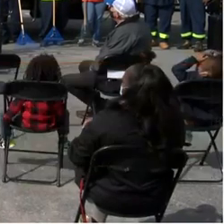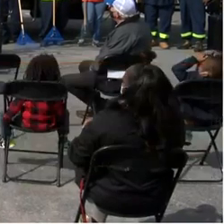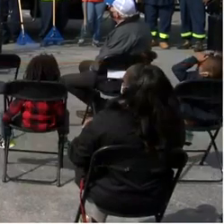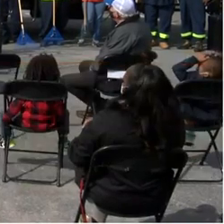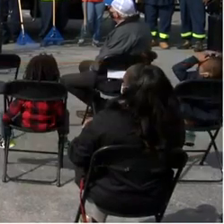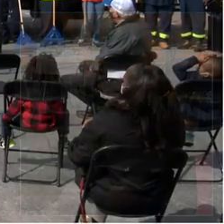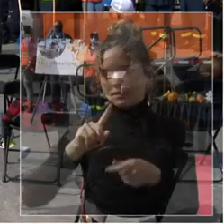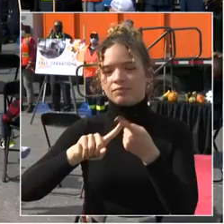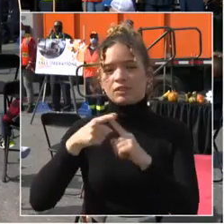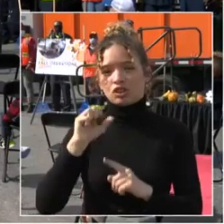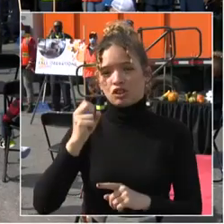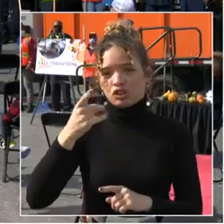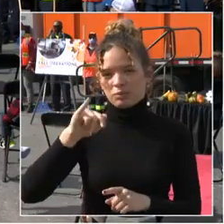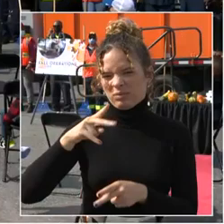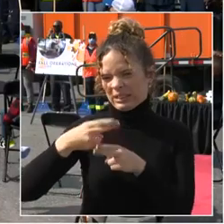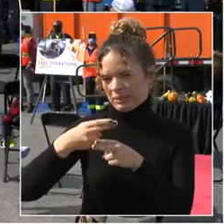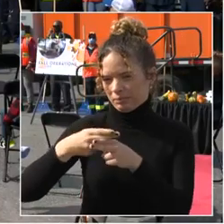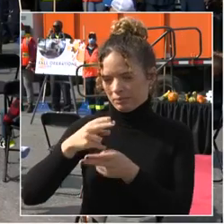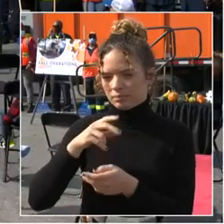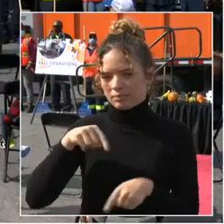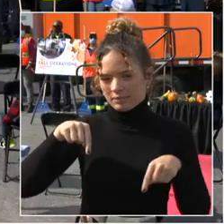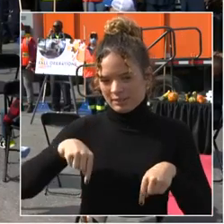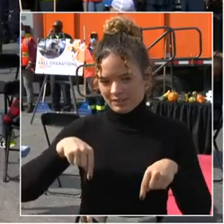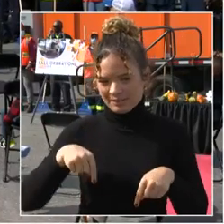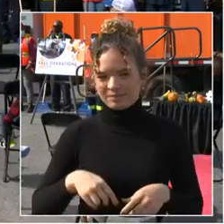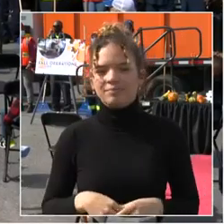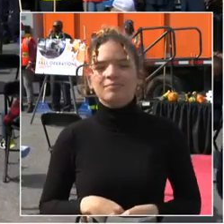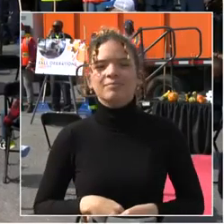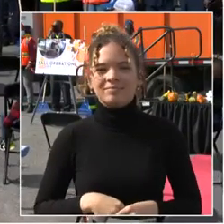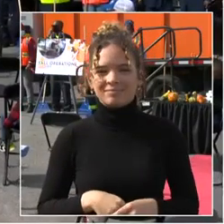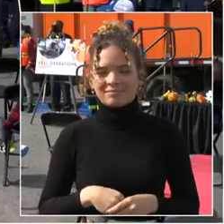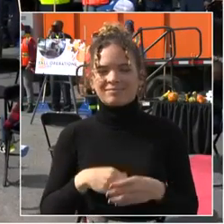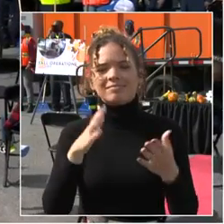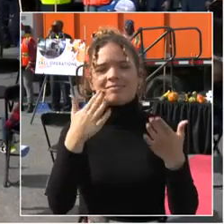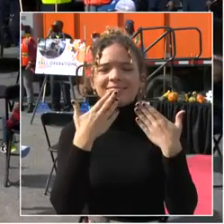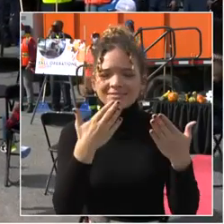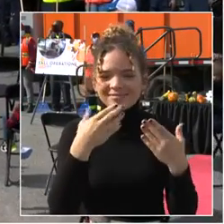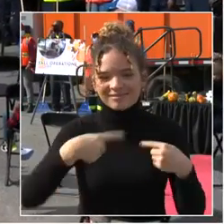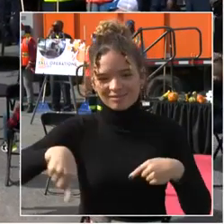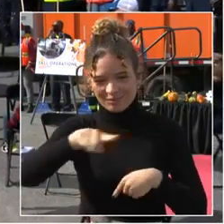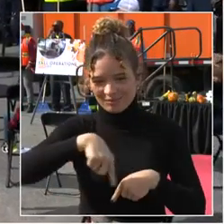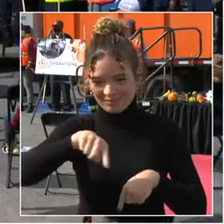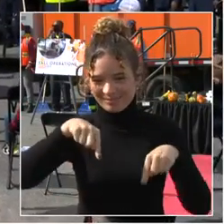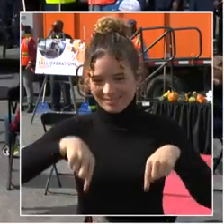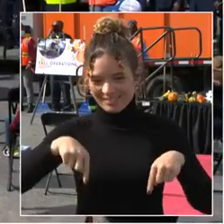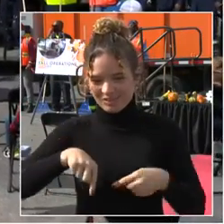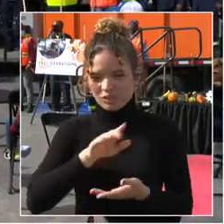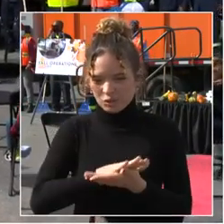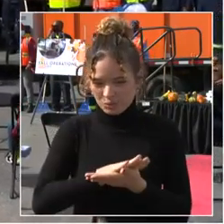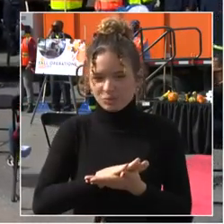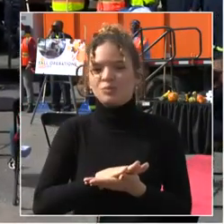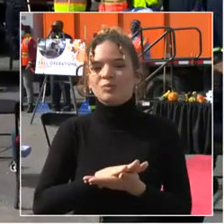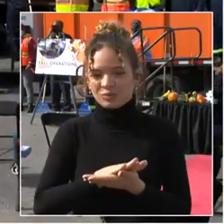here today to our incredible campus, located proudly, as we say, on the sunny side of Ward 7.